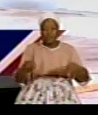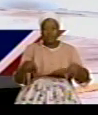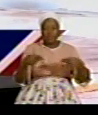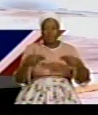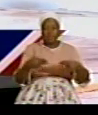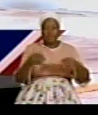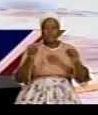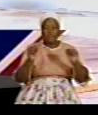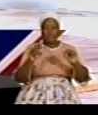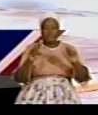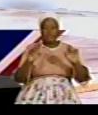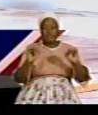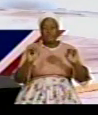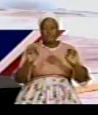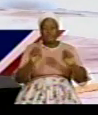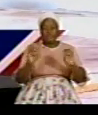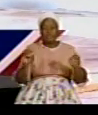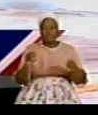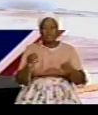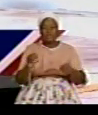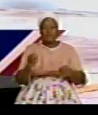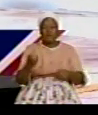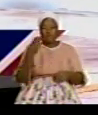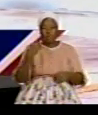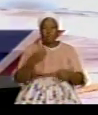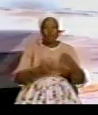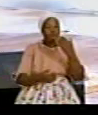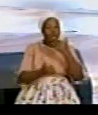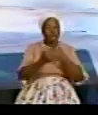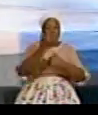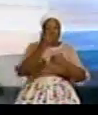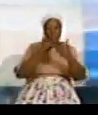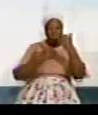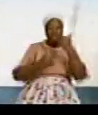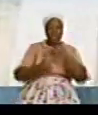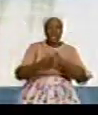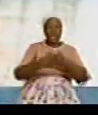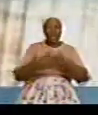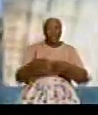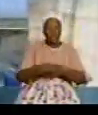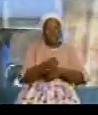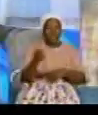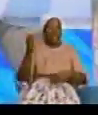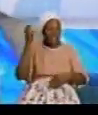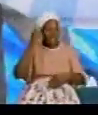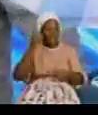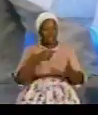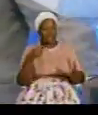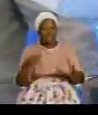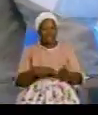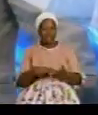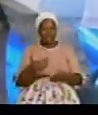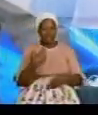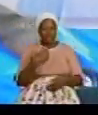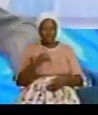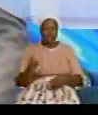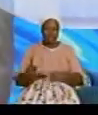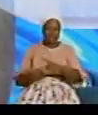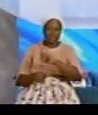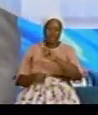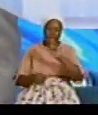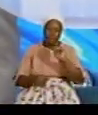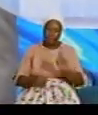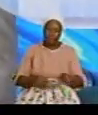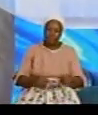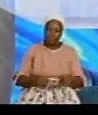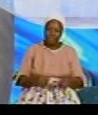offended after they heard this saying? Christ